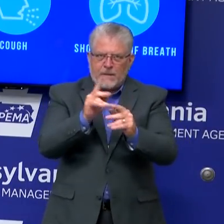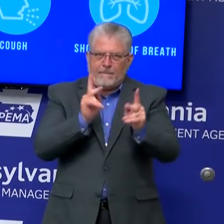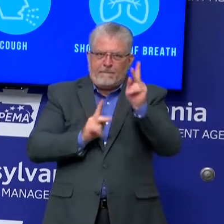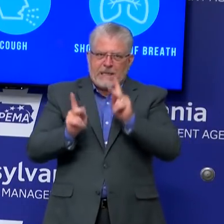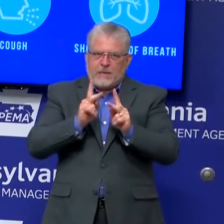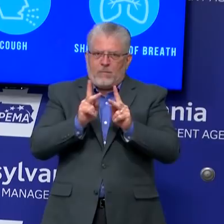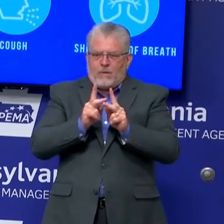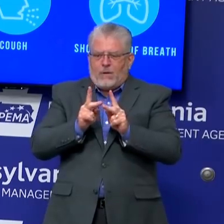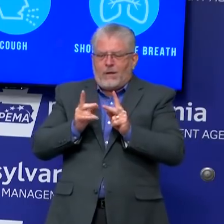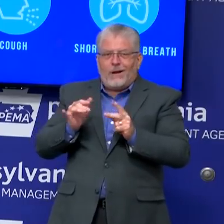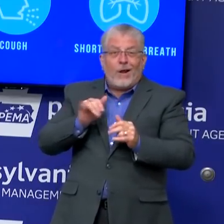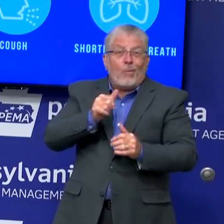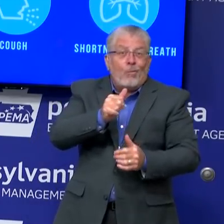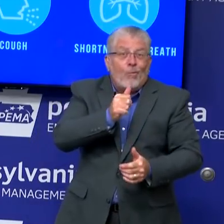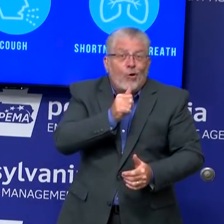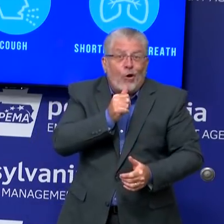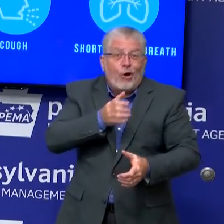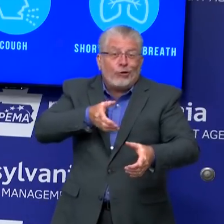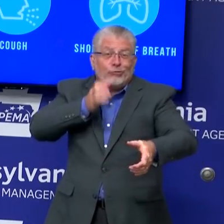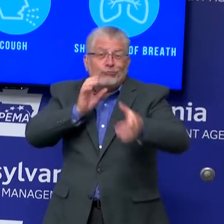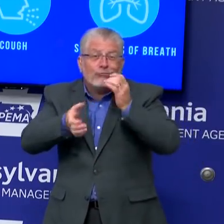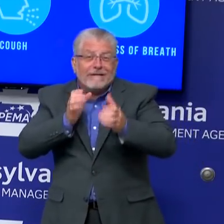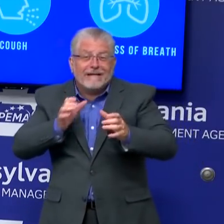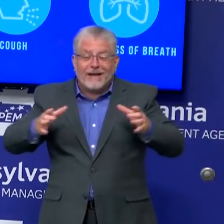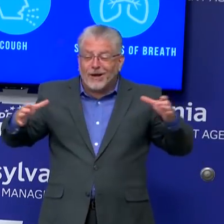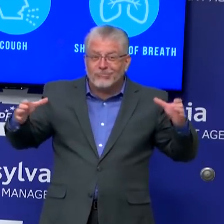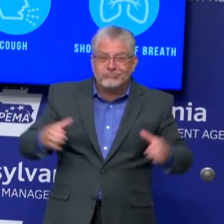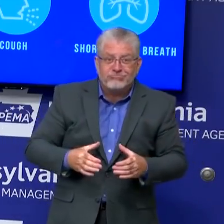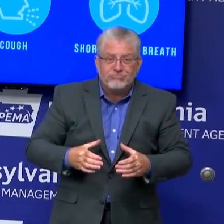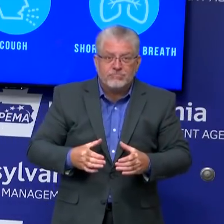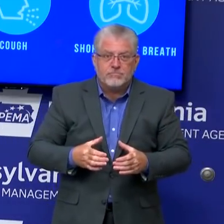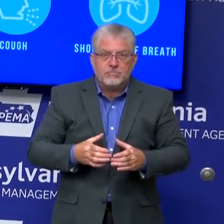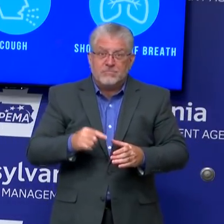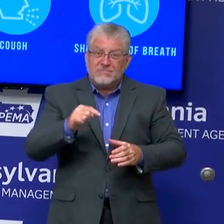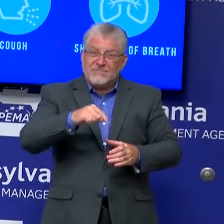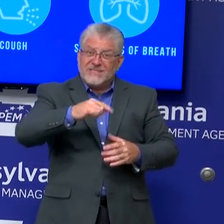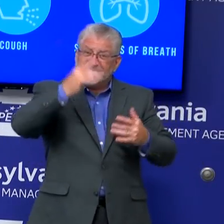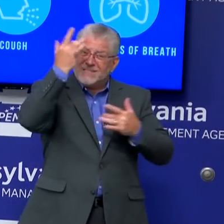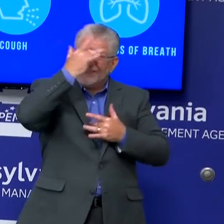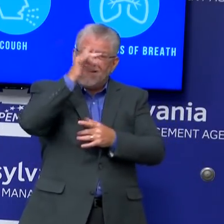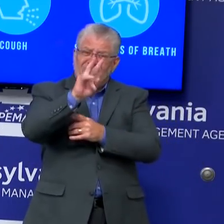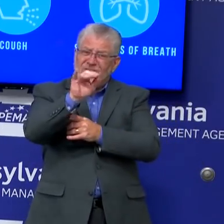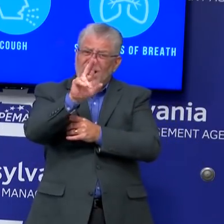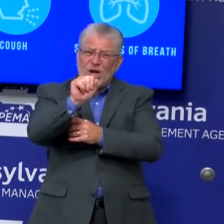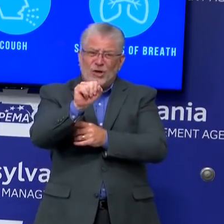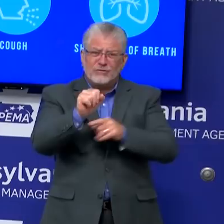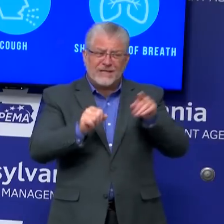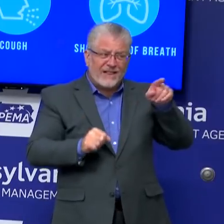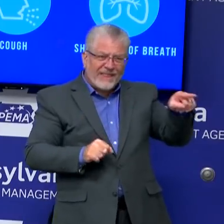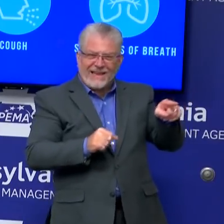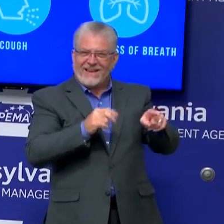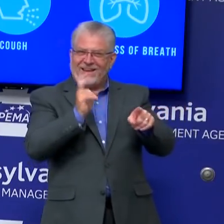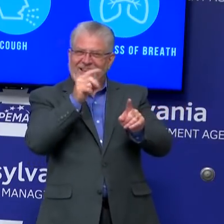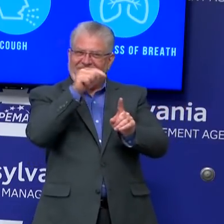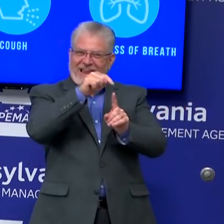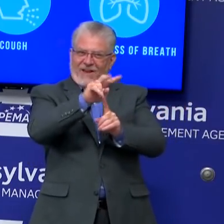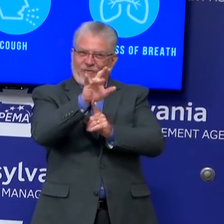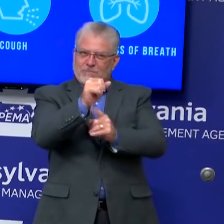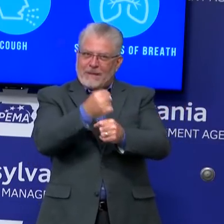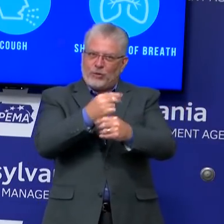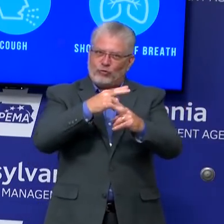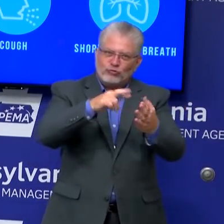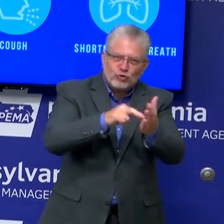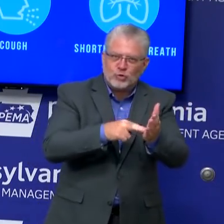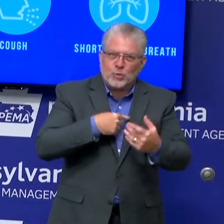bars. This is the virus speaking. The virus is making the rules here. We're just trying to anticipate what those rules are and doing what we can